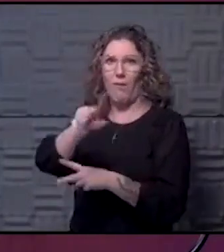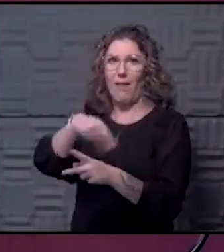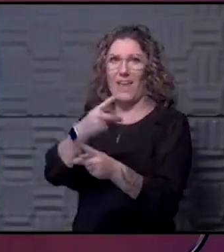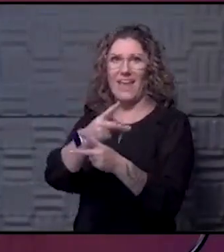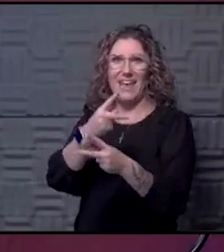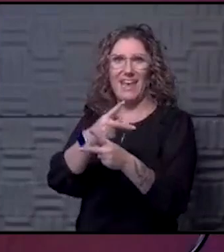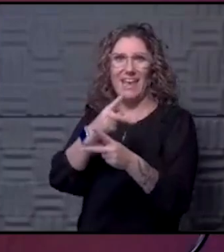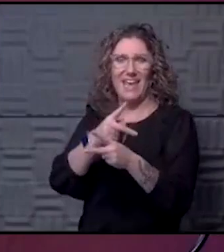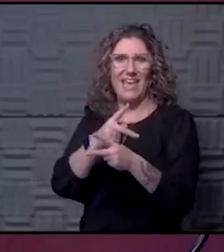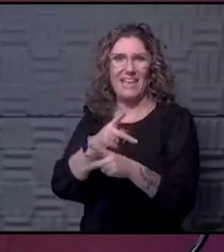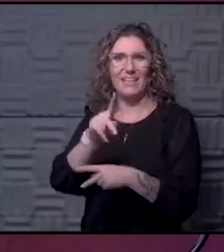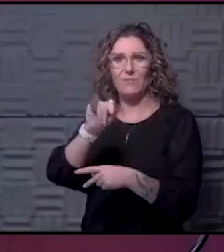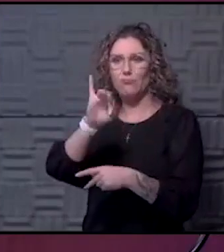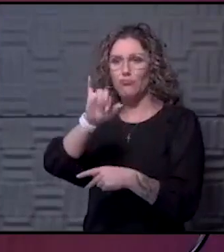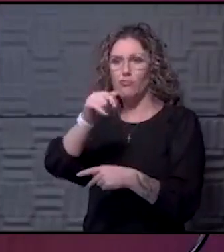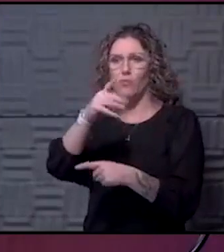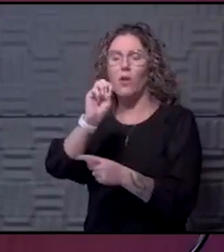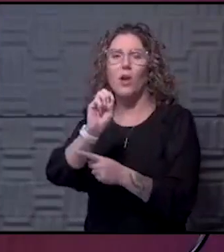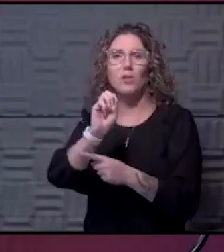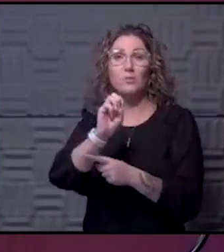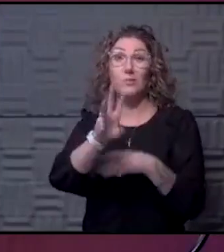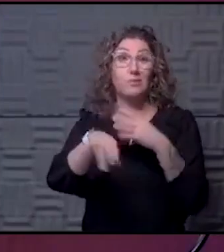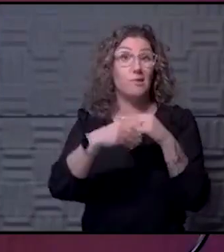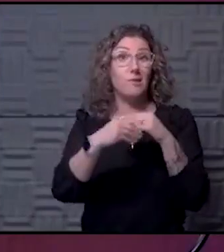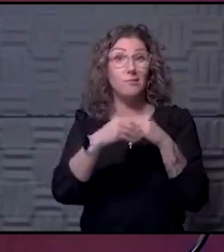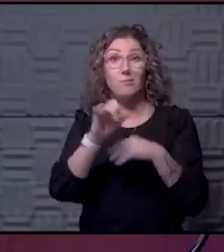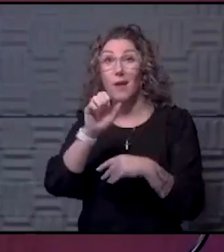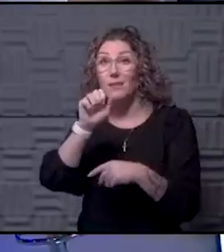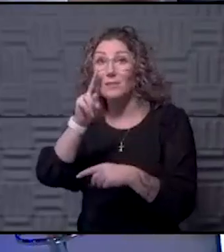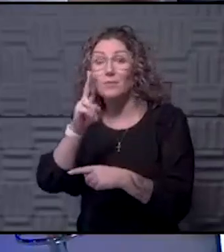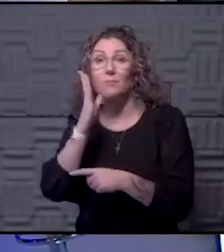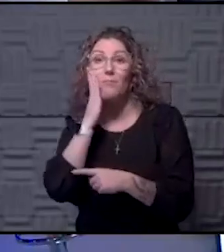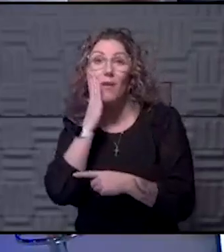for additional ICU beds.